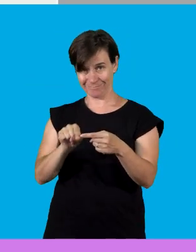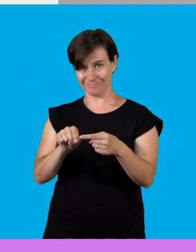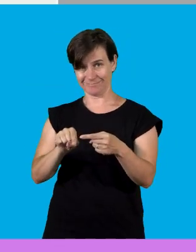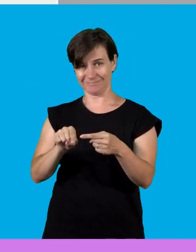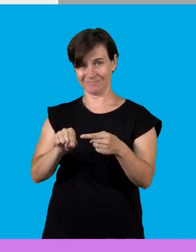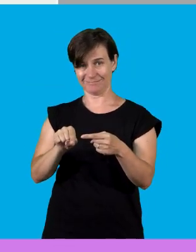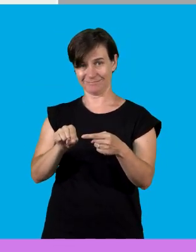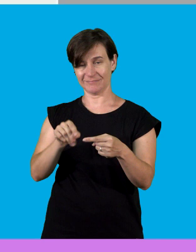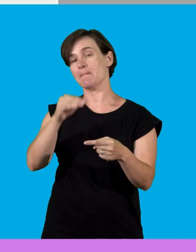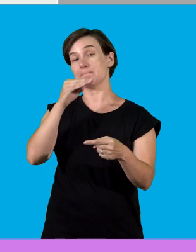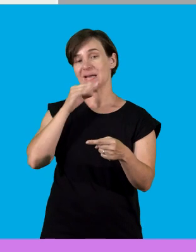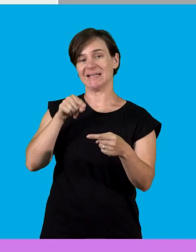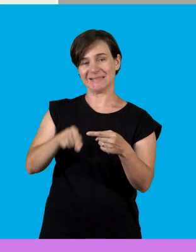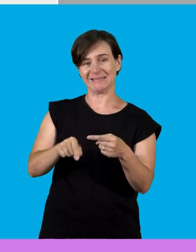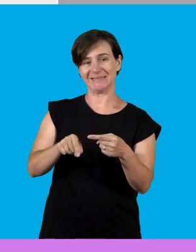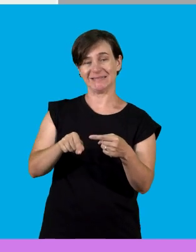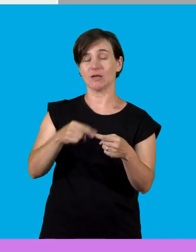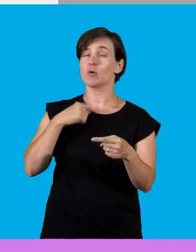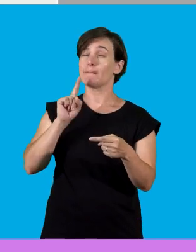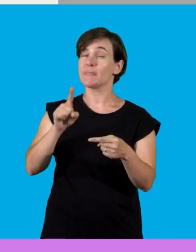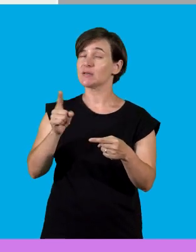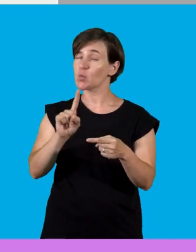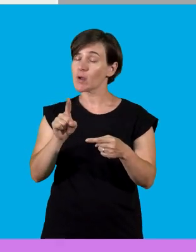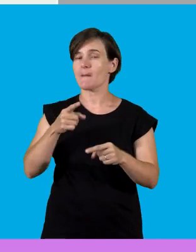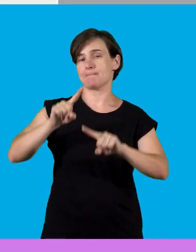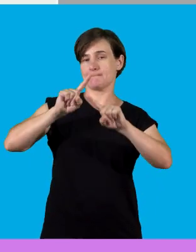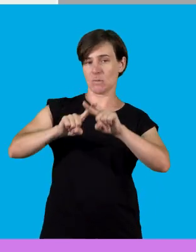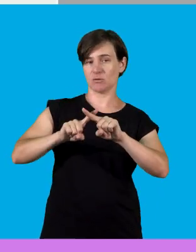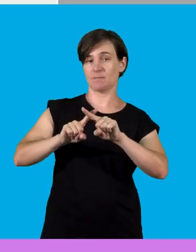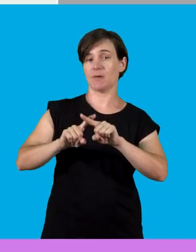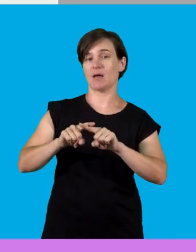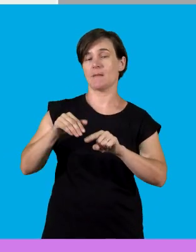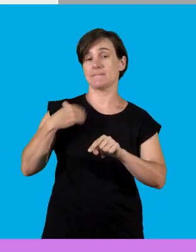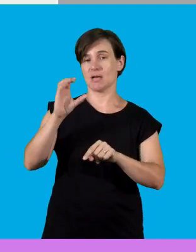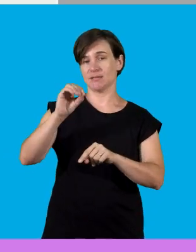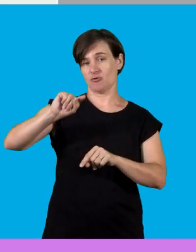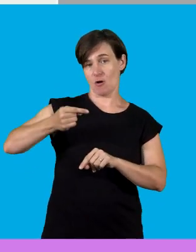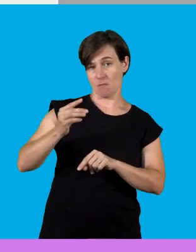I know my conversion factor is multiply by